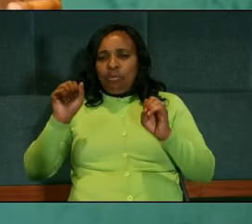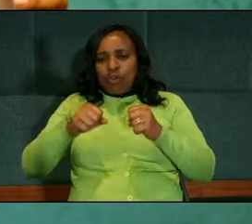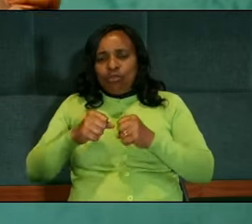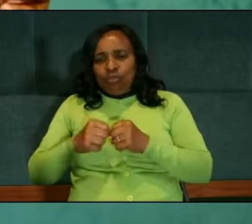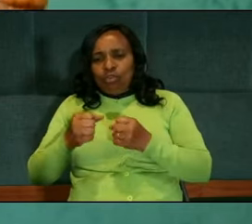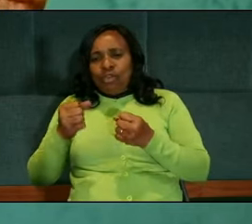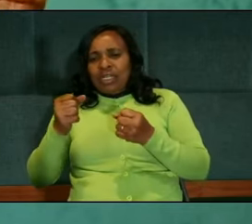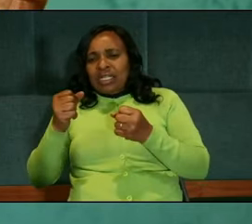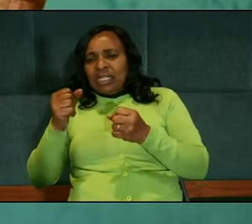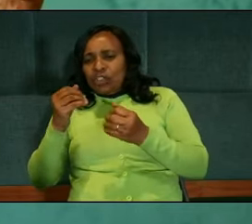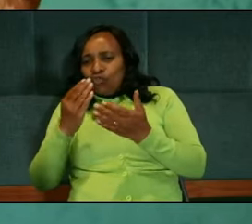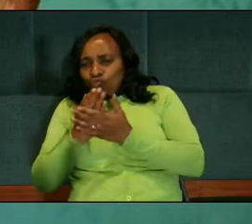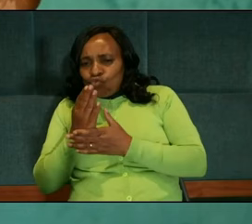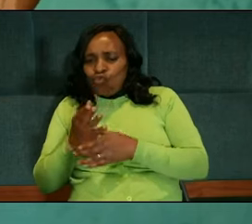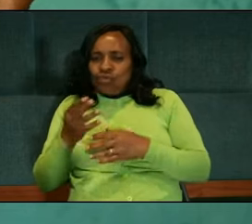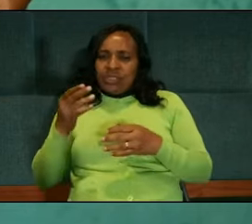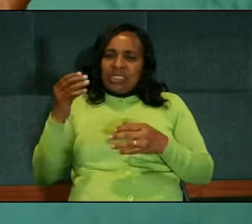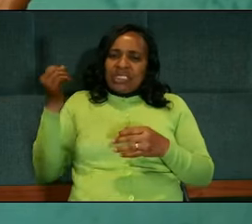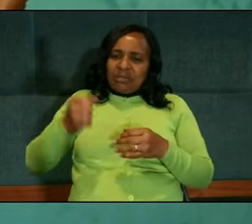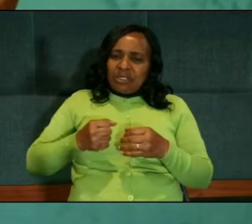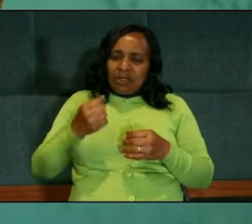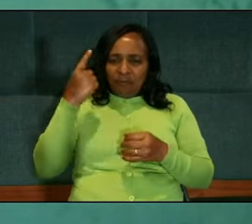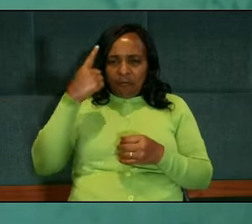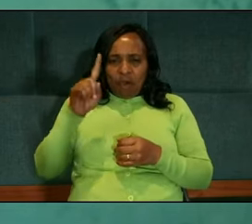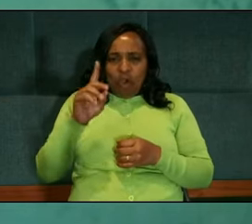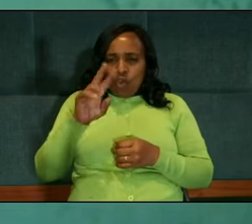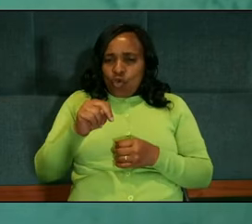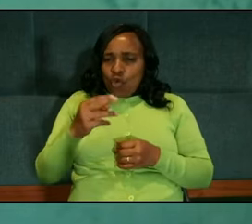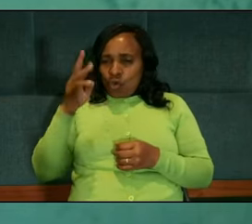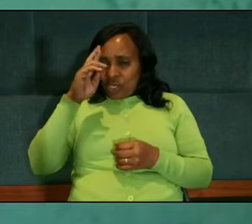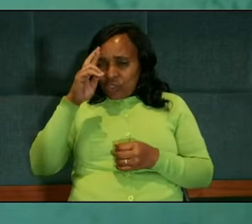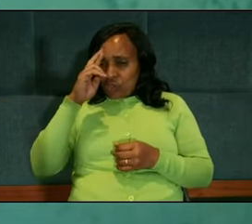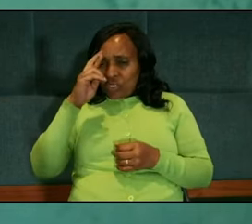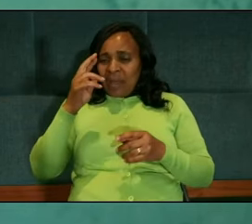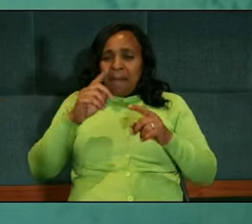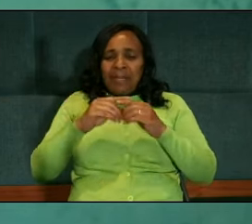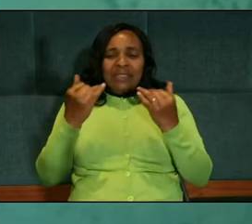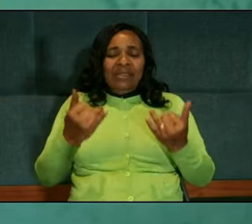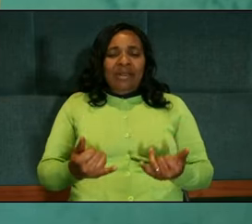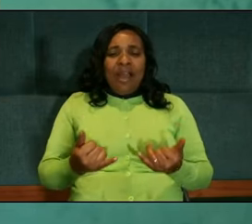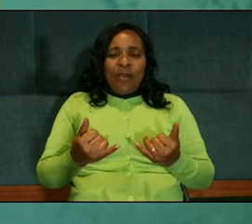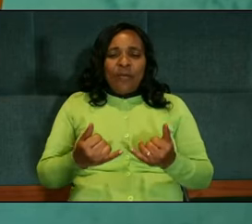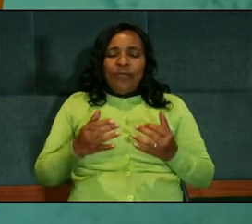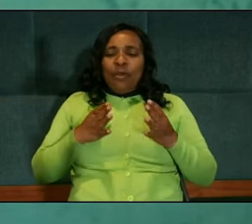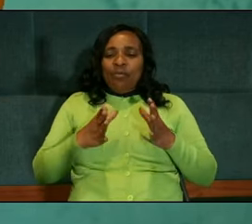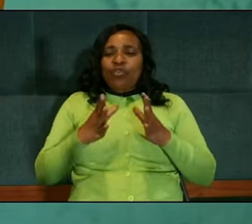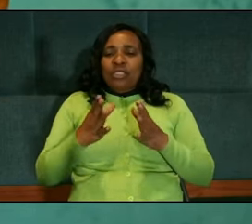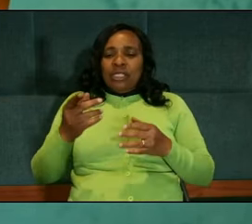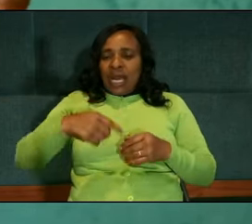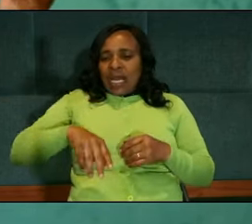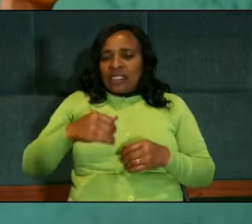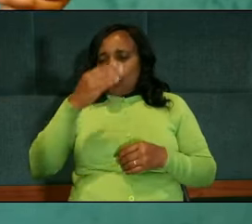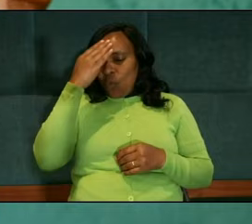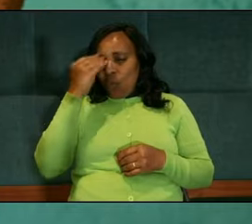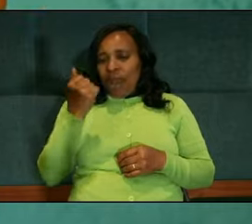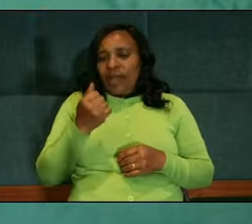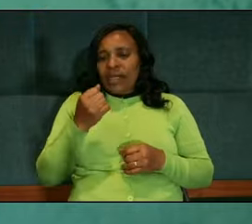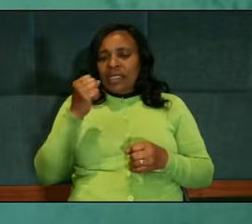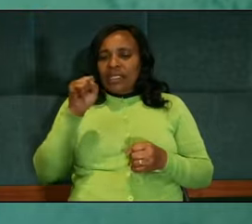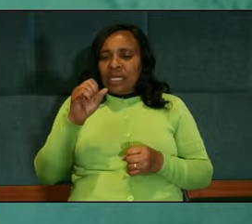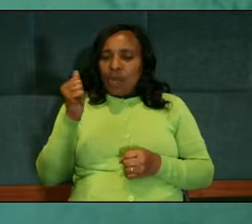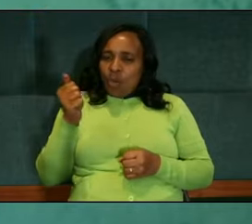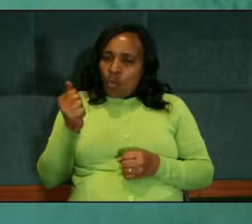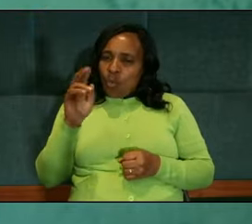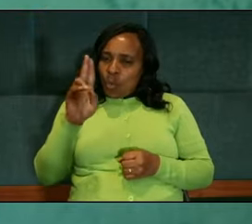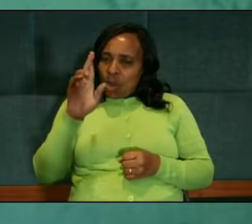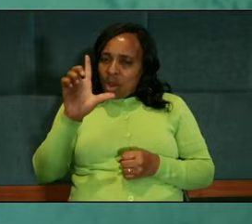and Saul threw a spear on him for no reason. And you can really, it really pushes you to ask why. Why did Saul do that? And